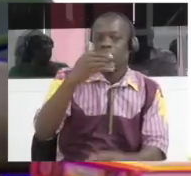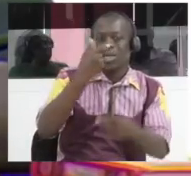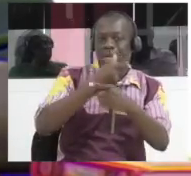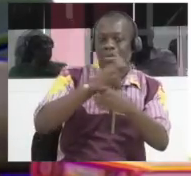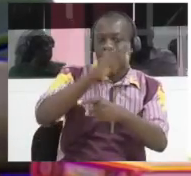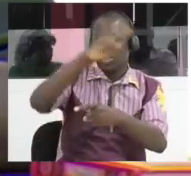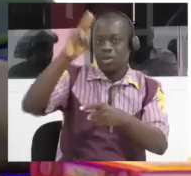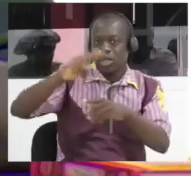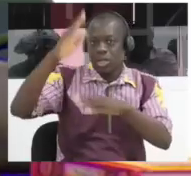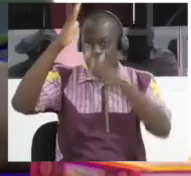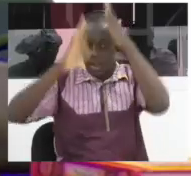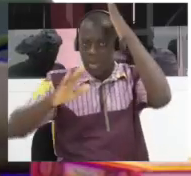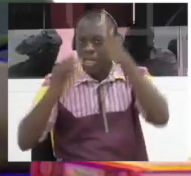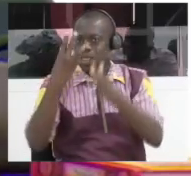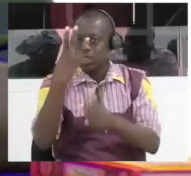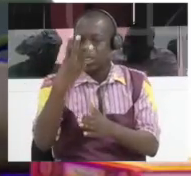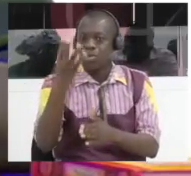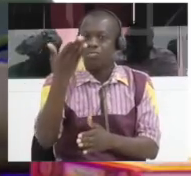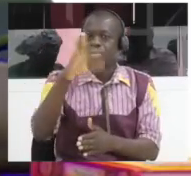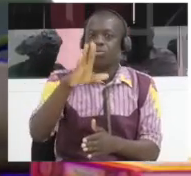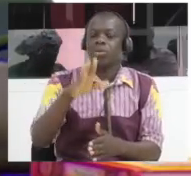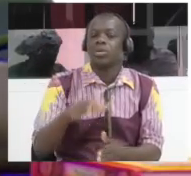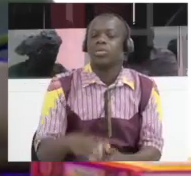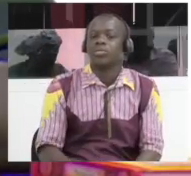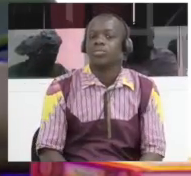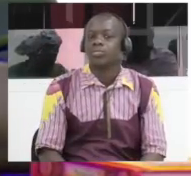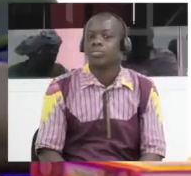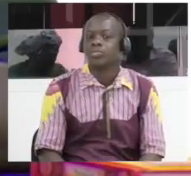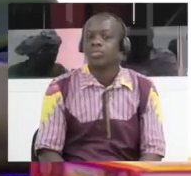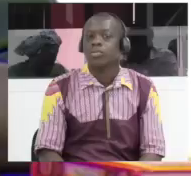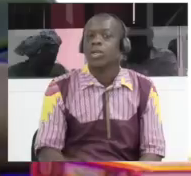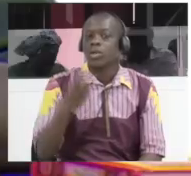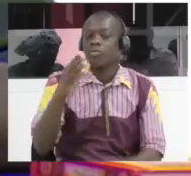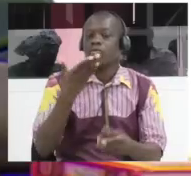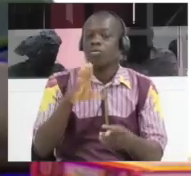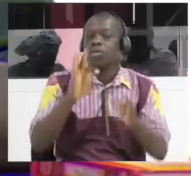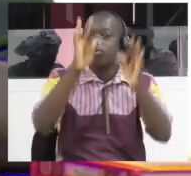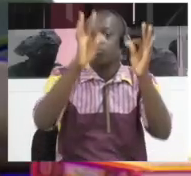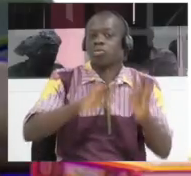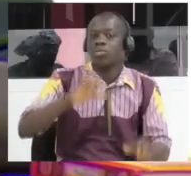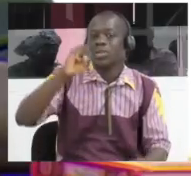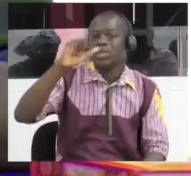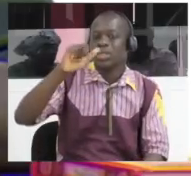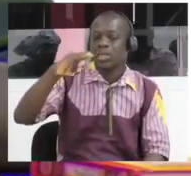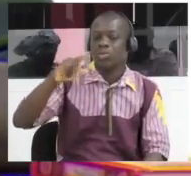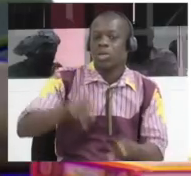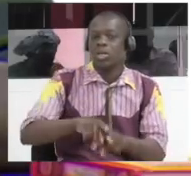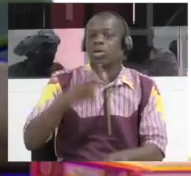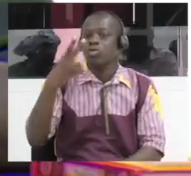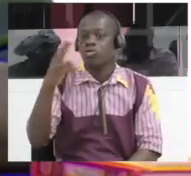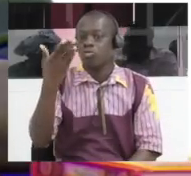Gambia National Army, 3 from the then defunct Gendarmerie, and 2 from the